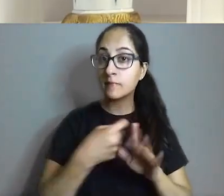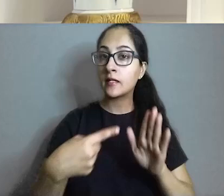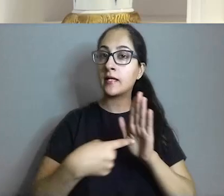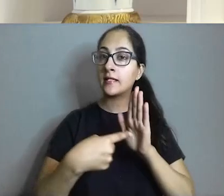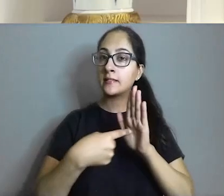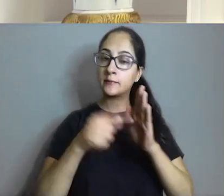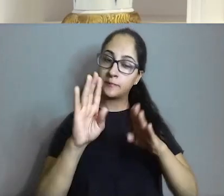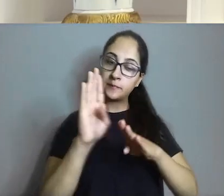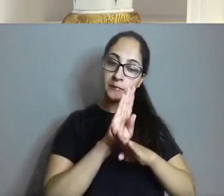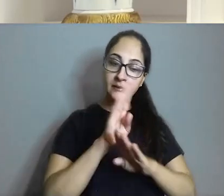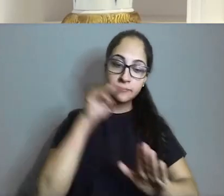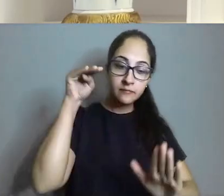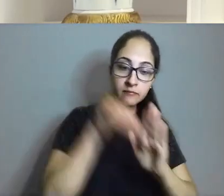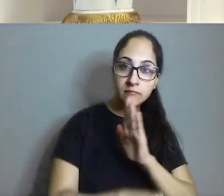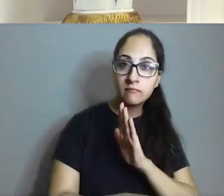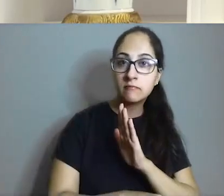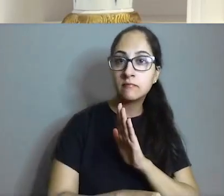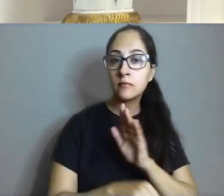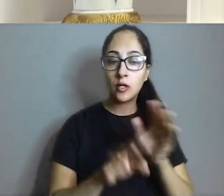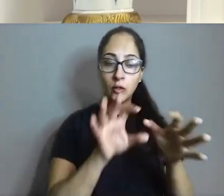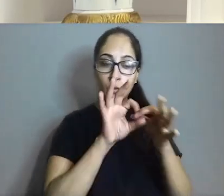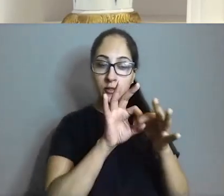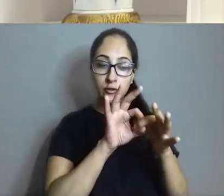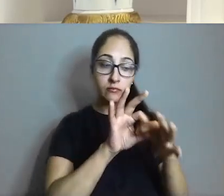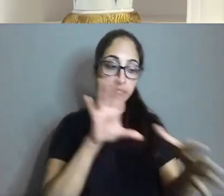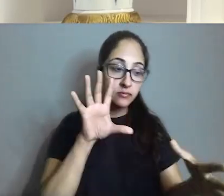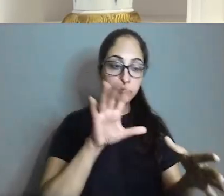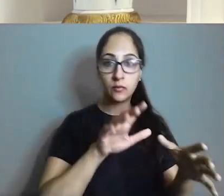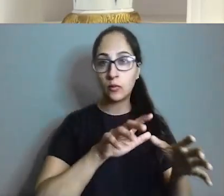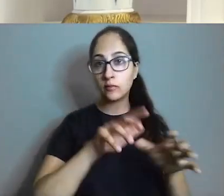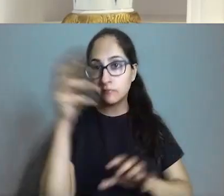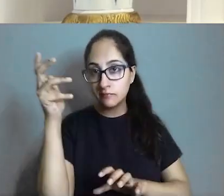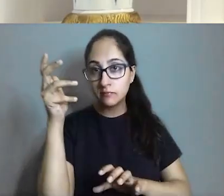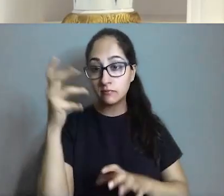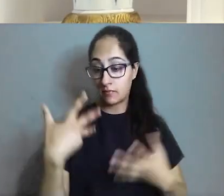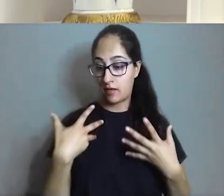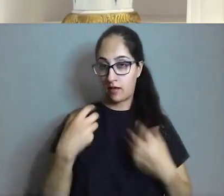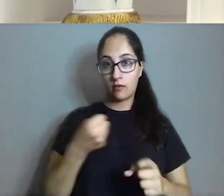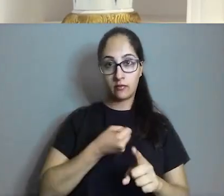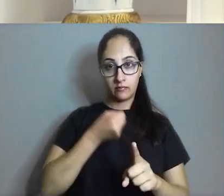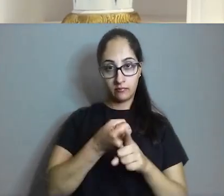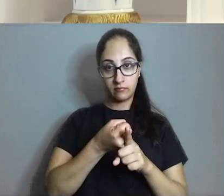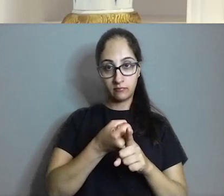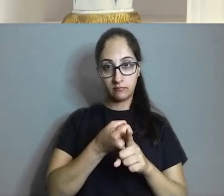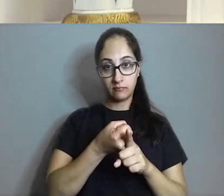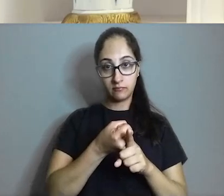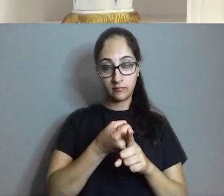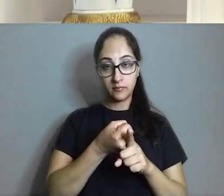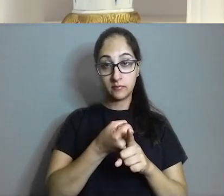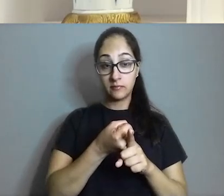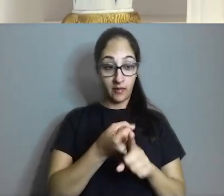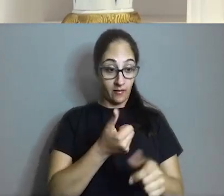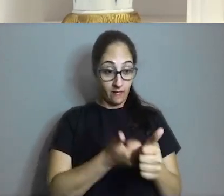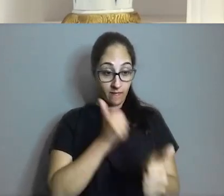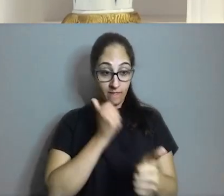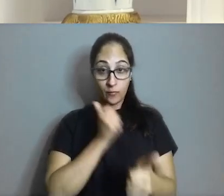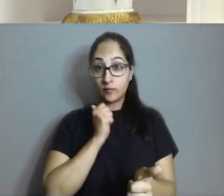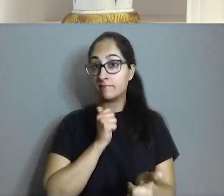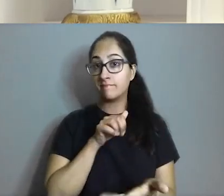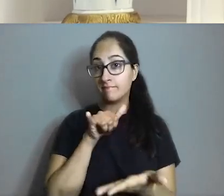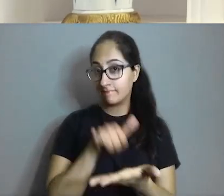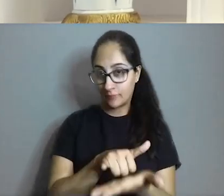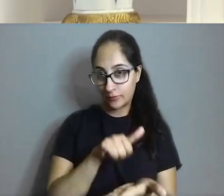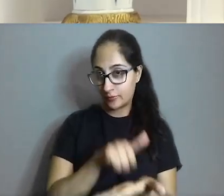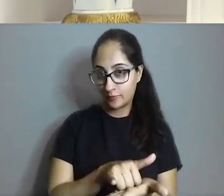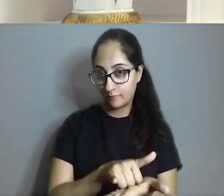declines in our businesses, issues in our relationships, and setbacks in our health. These are facets of